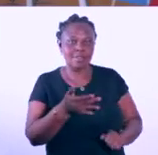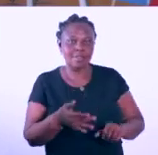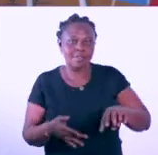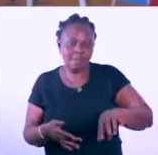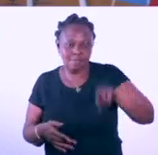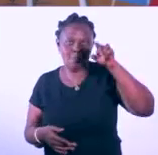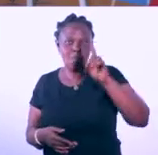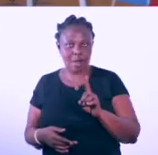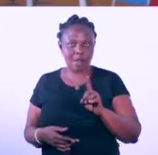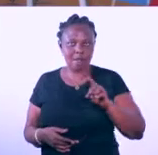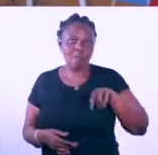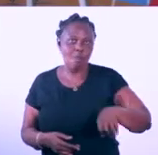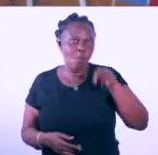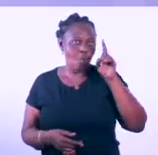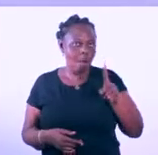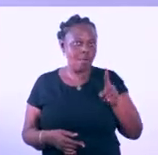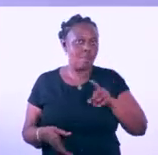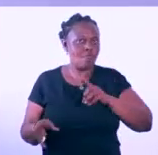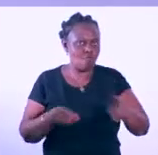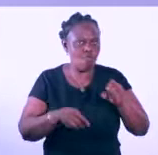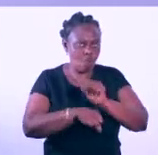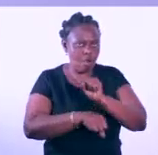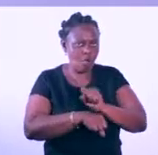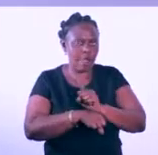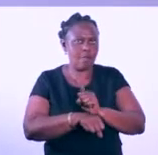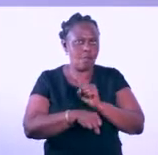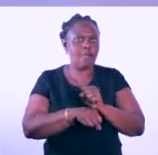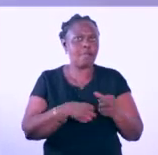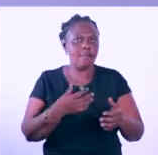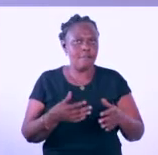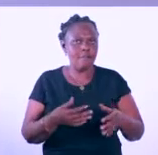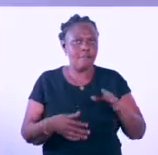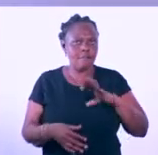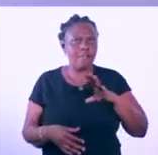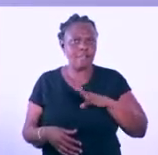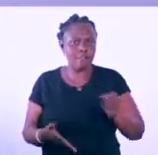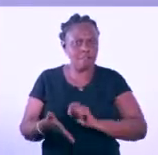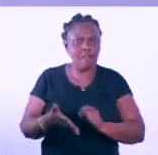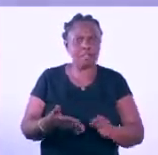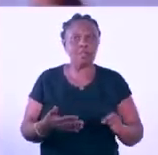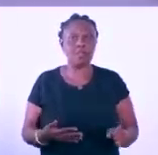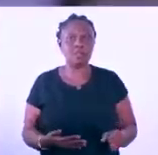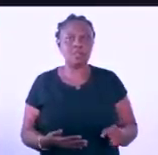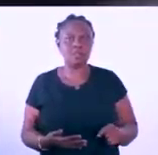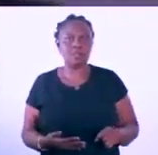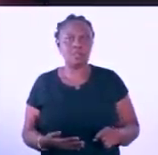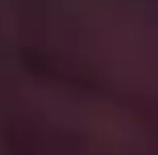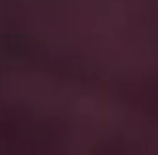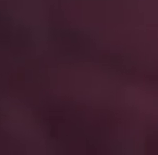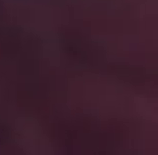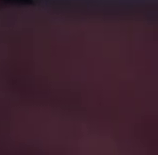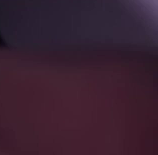Select one from here and one from here and do it. Which one will you select? Okay, write it.